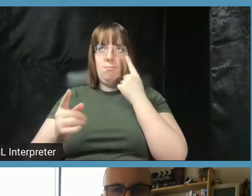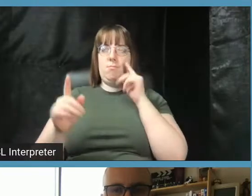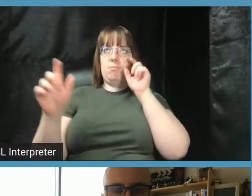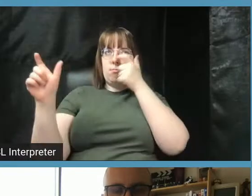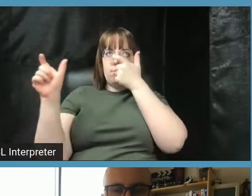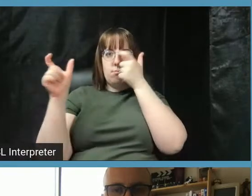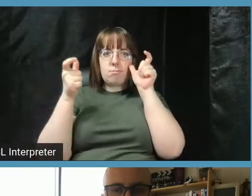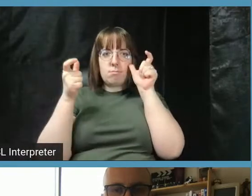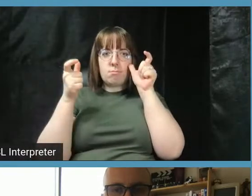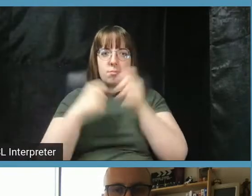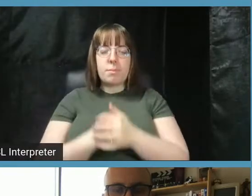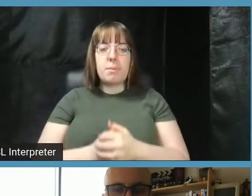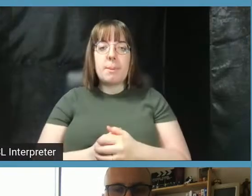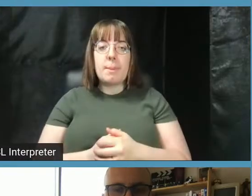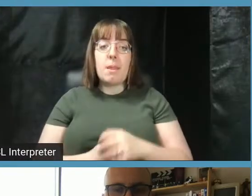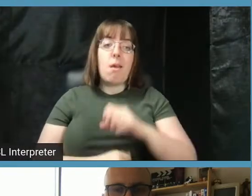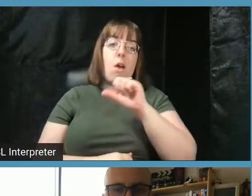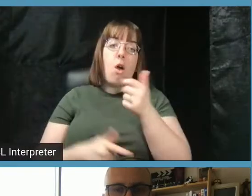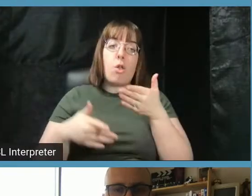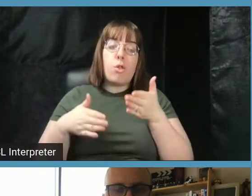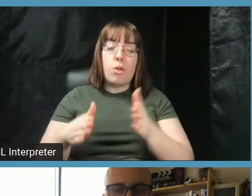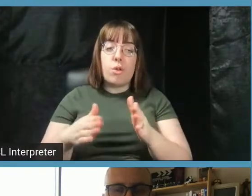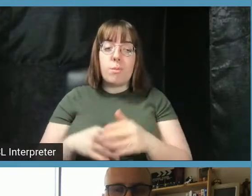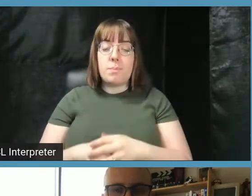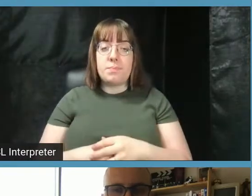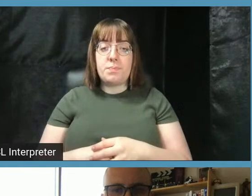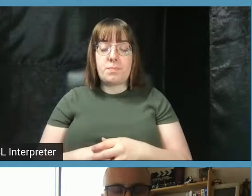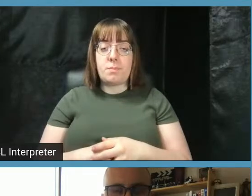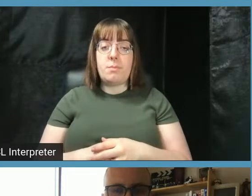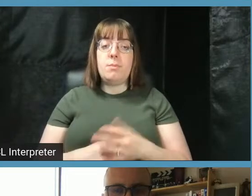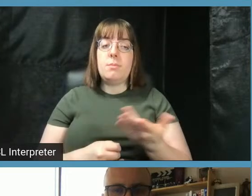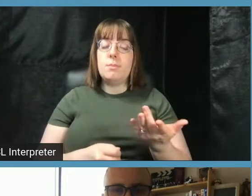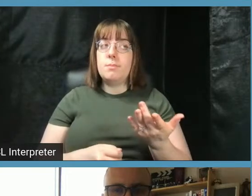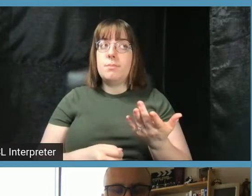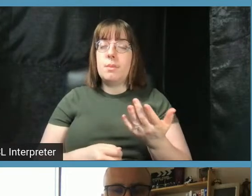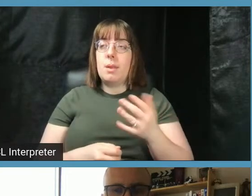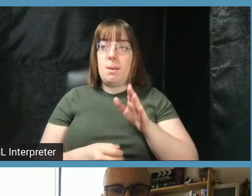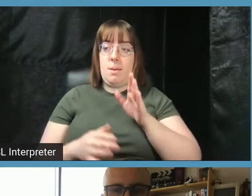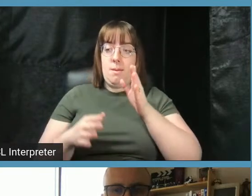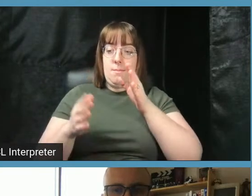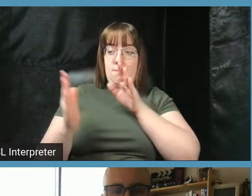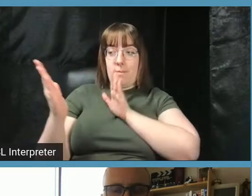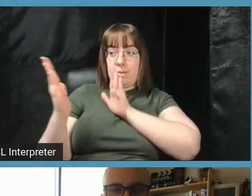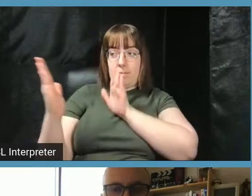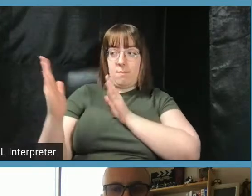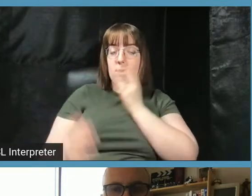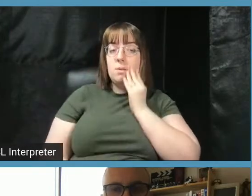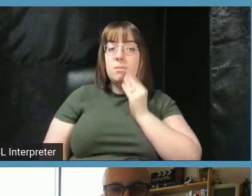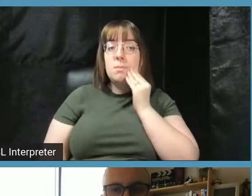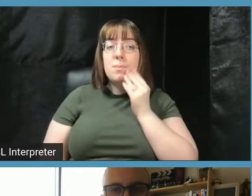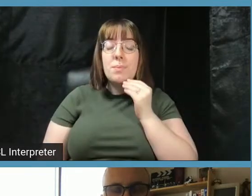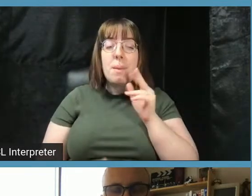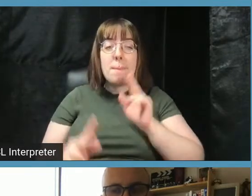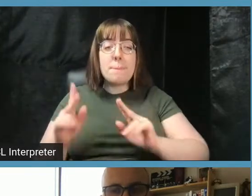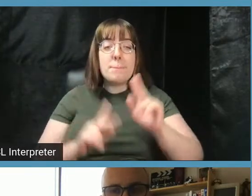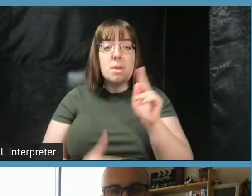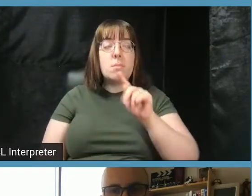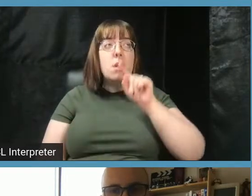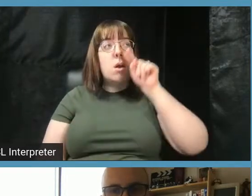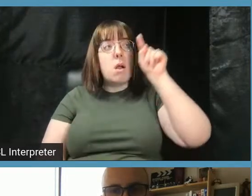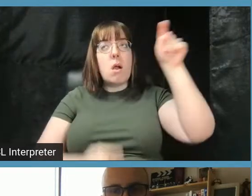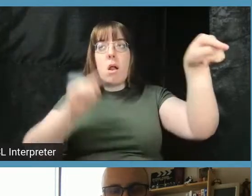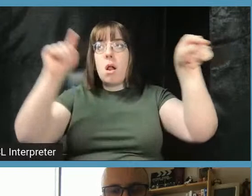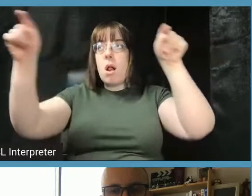worth thinking through with respect to in-person experiences is that people are going to be in different places. Some folks like